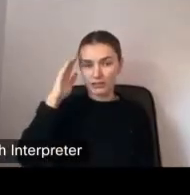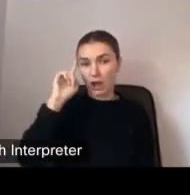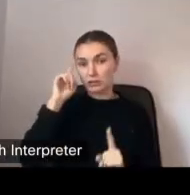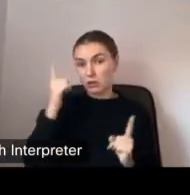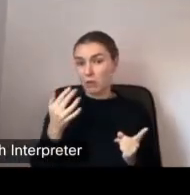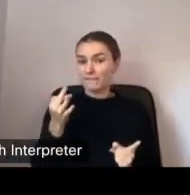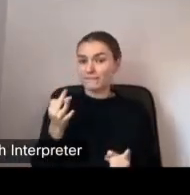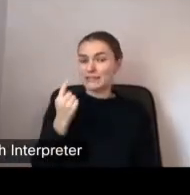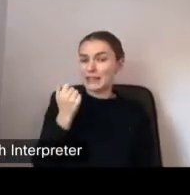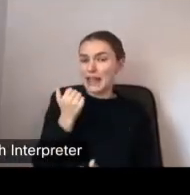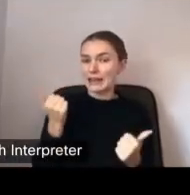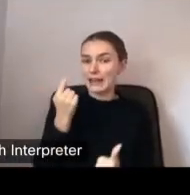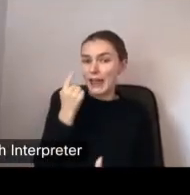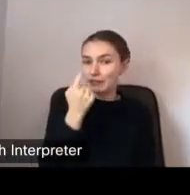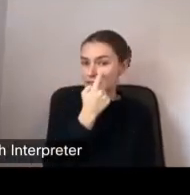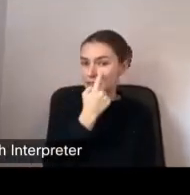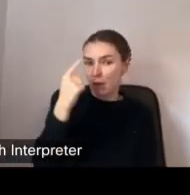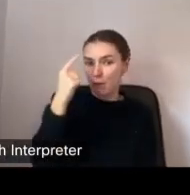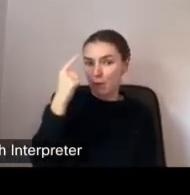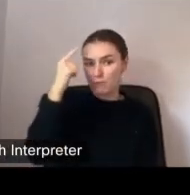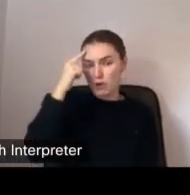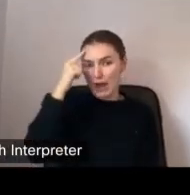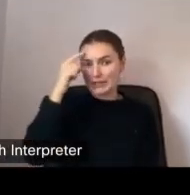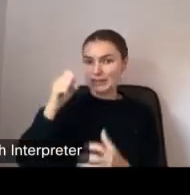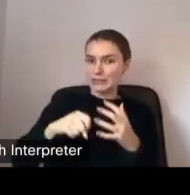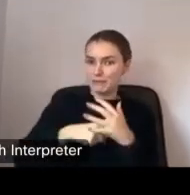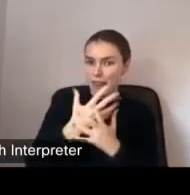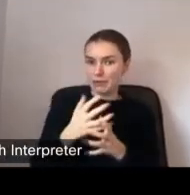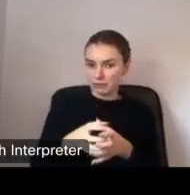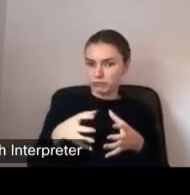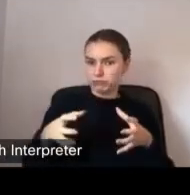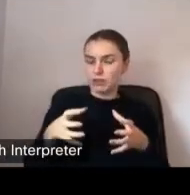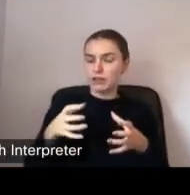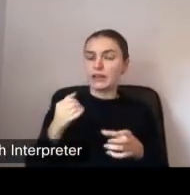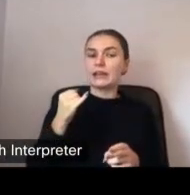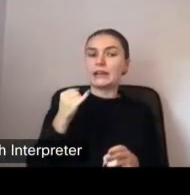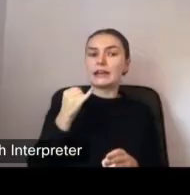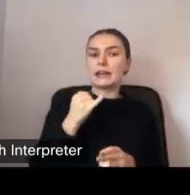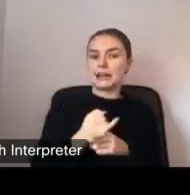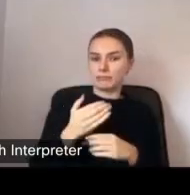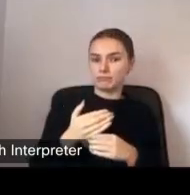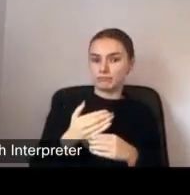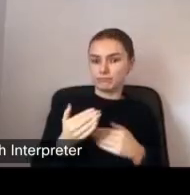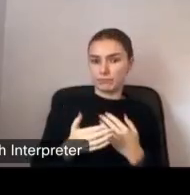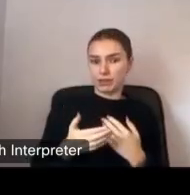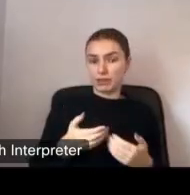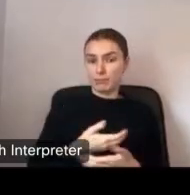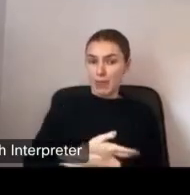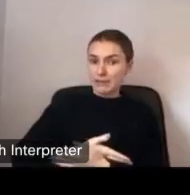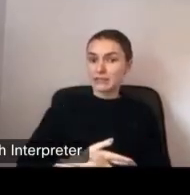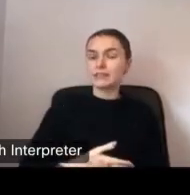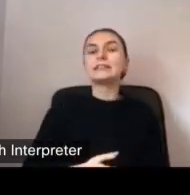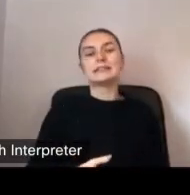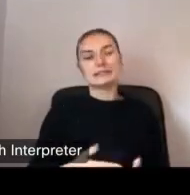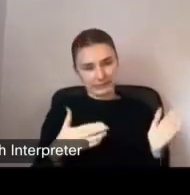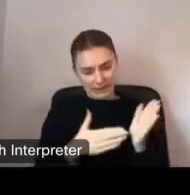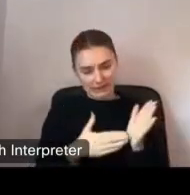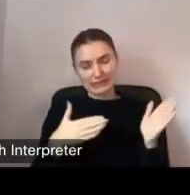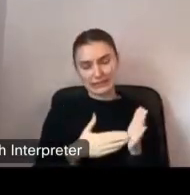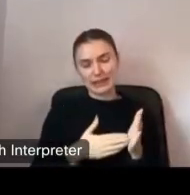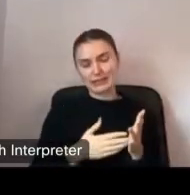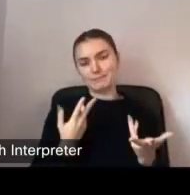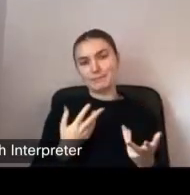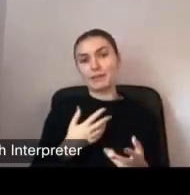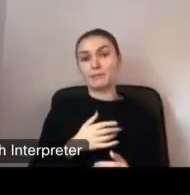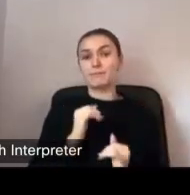evidence around the brain development piece in the offspring, and maybe there is unfortunately, yeah, severe